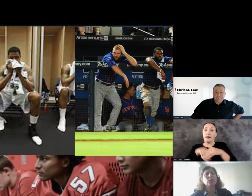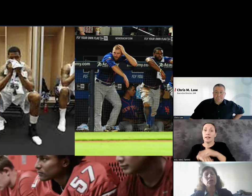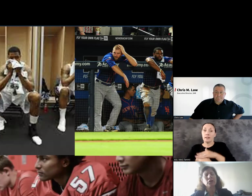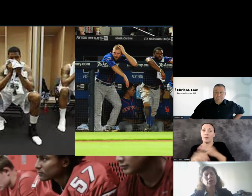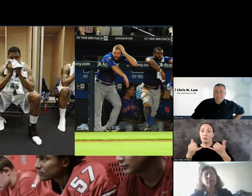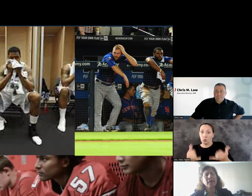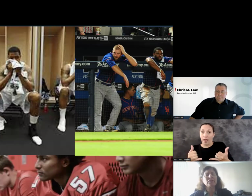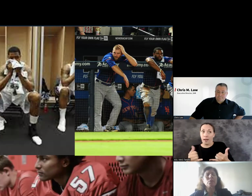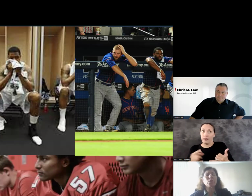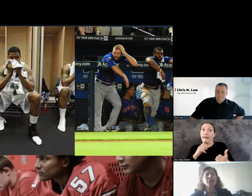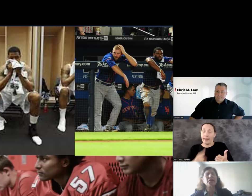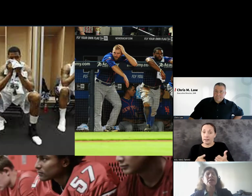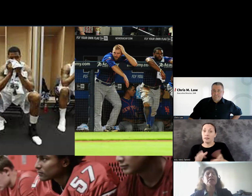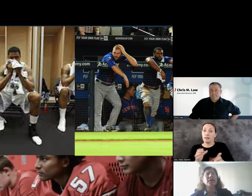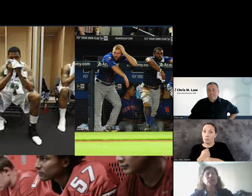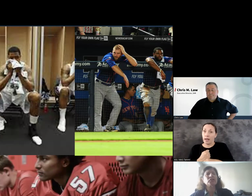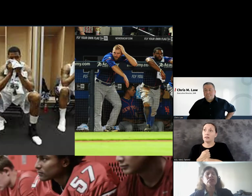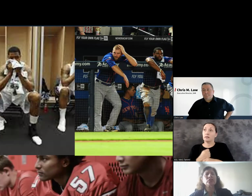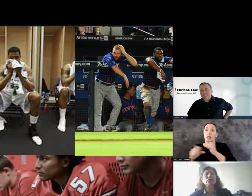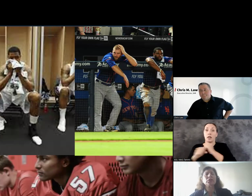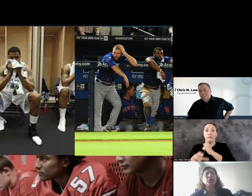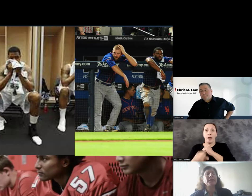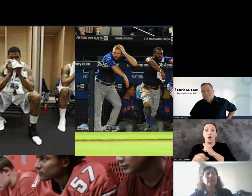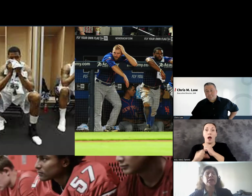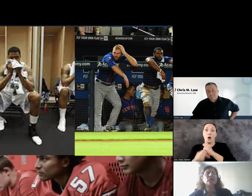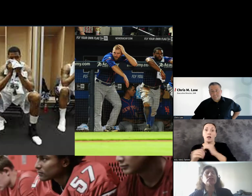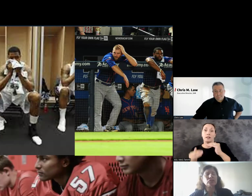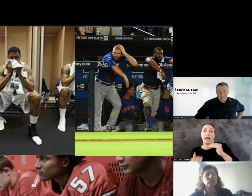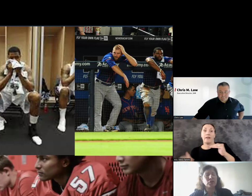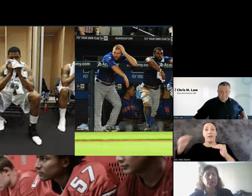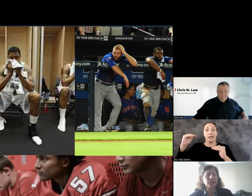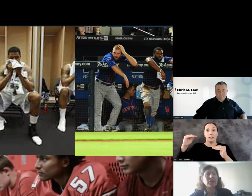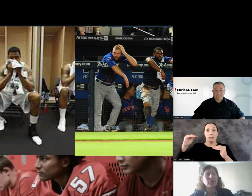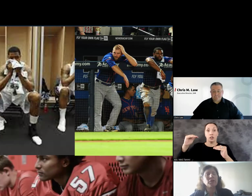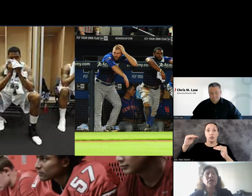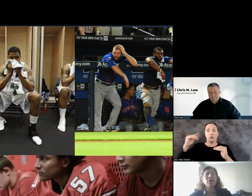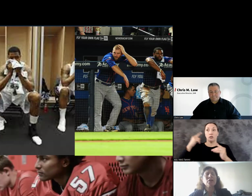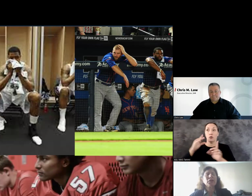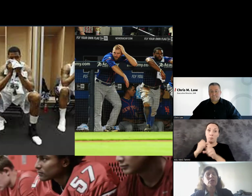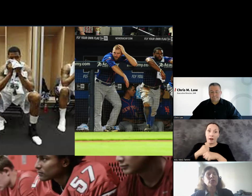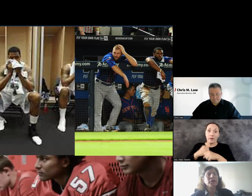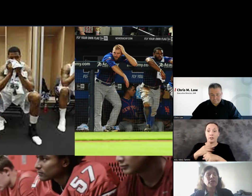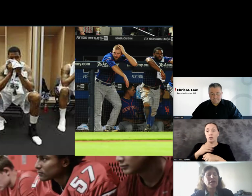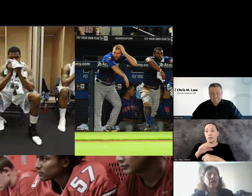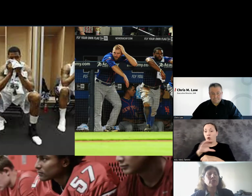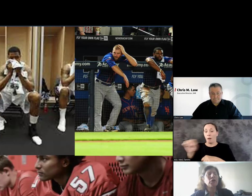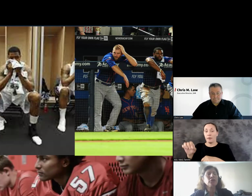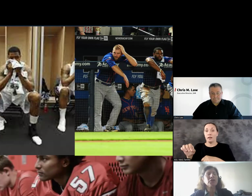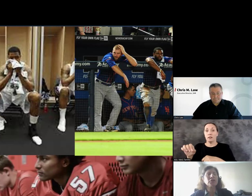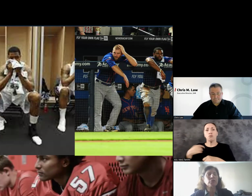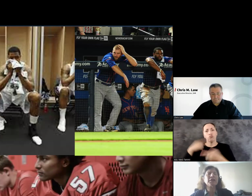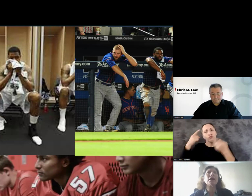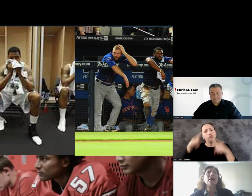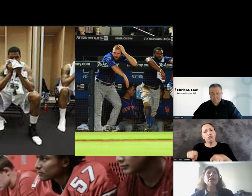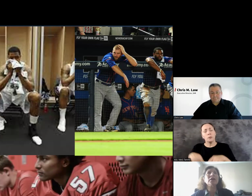and creates a marketing advantage to manufacturers, to companies. I think we can agree about that. We also